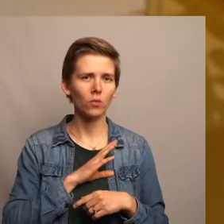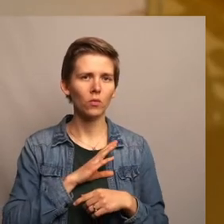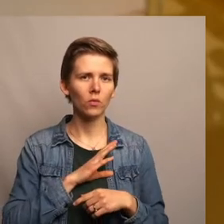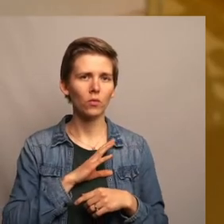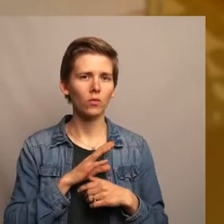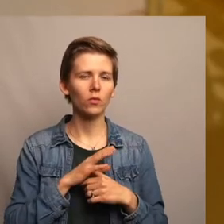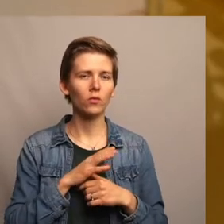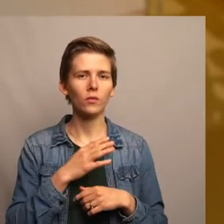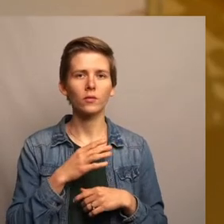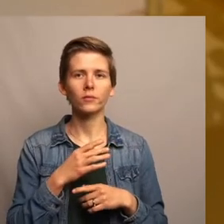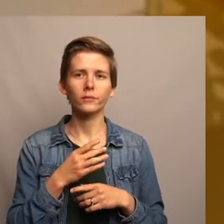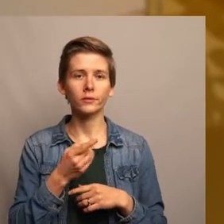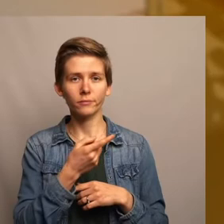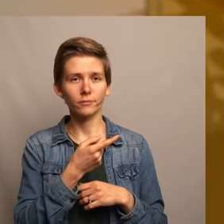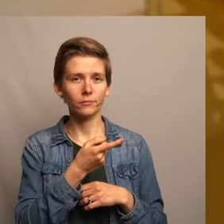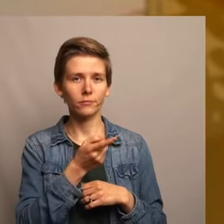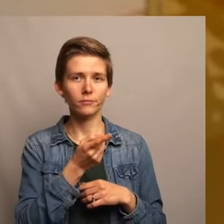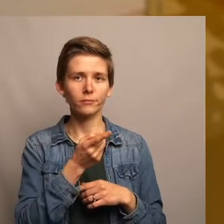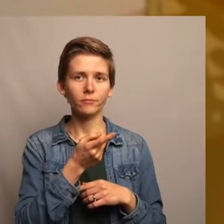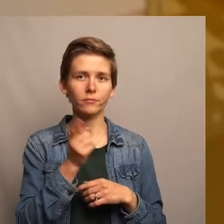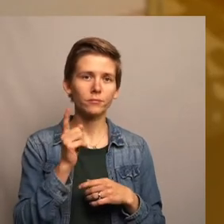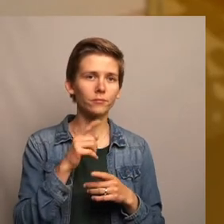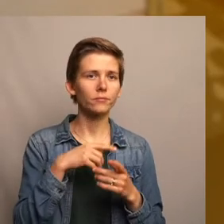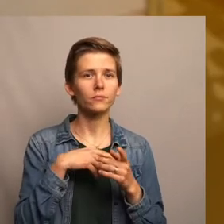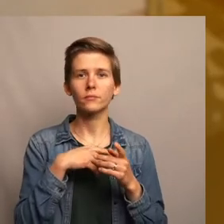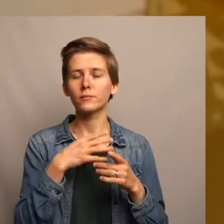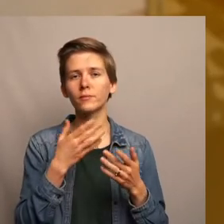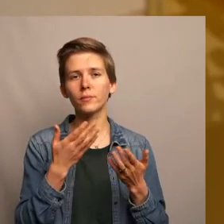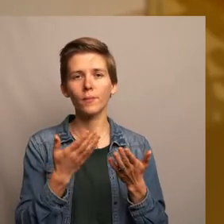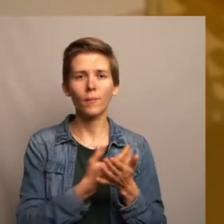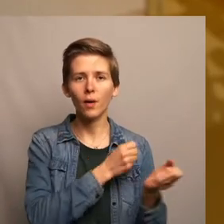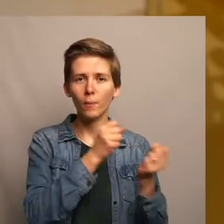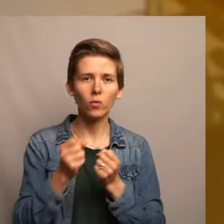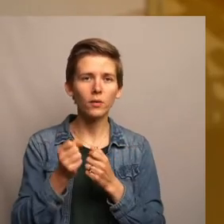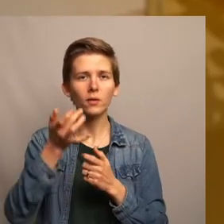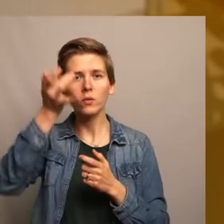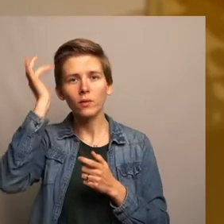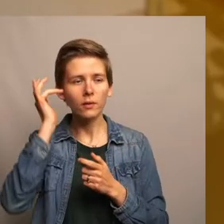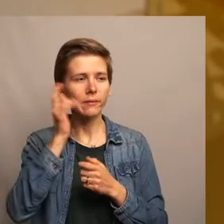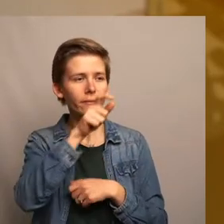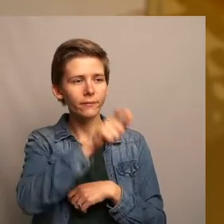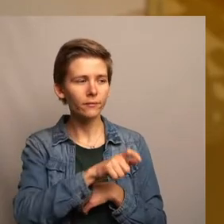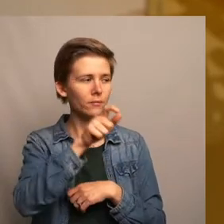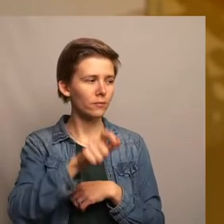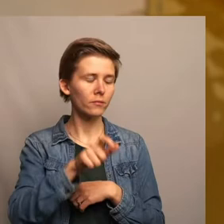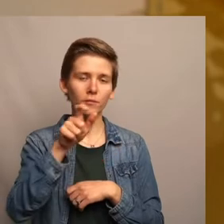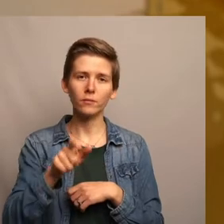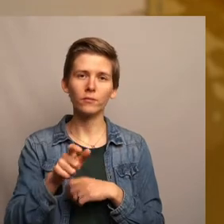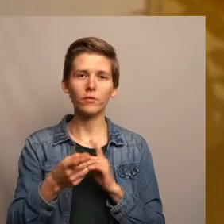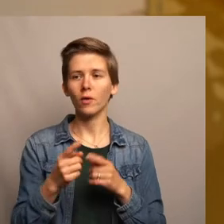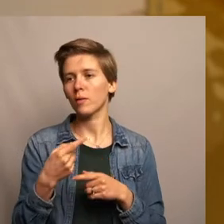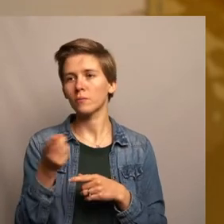but like you as a like migrant queer realize what probably nobody else might